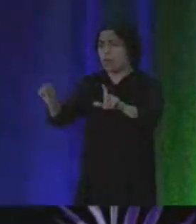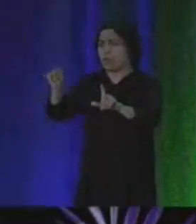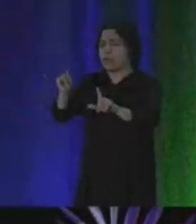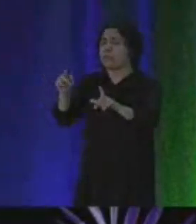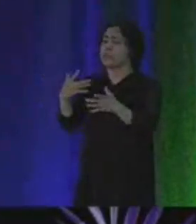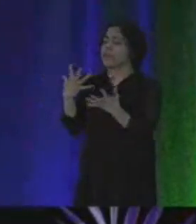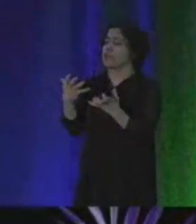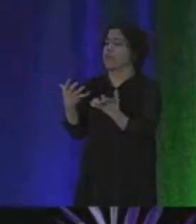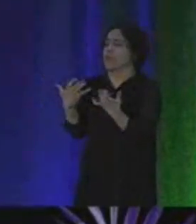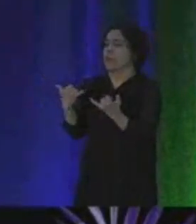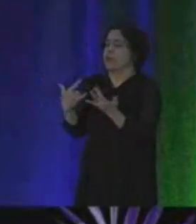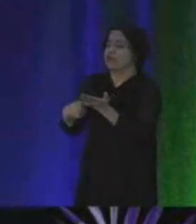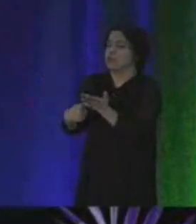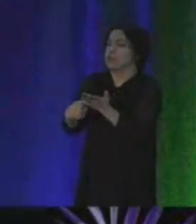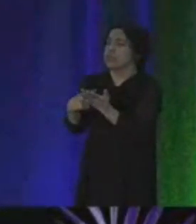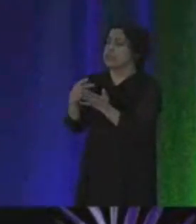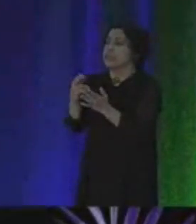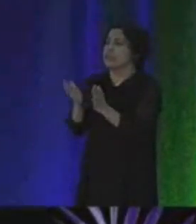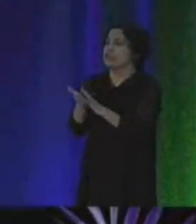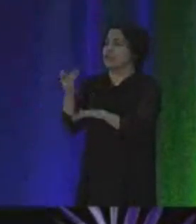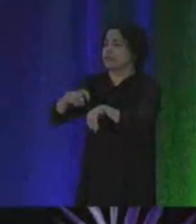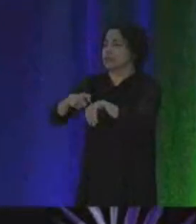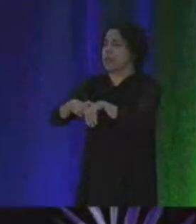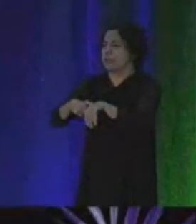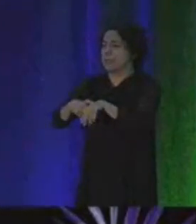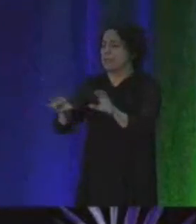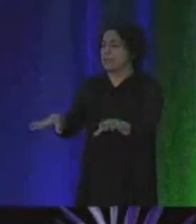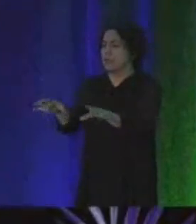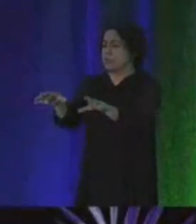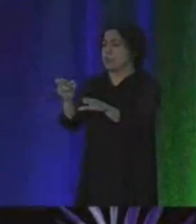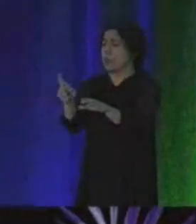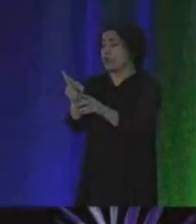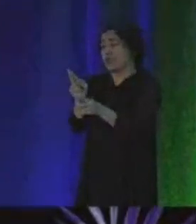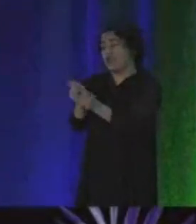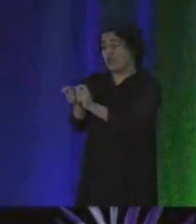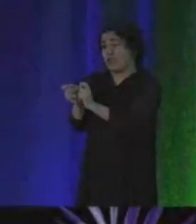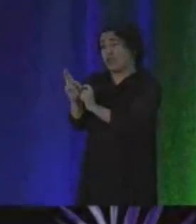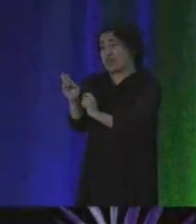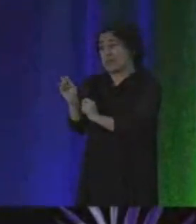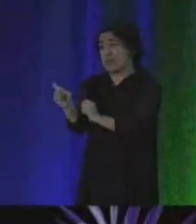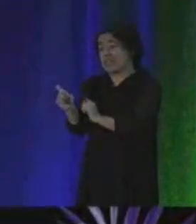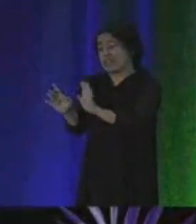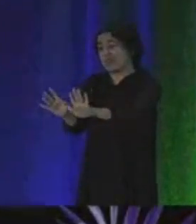of runtime performance or remix. Sorry.